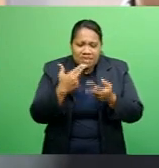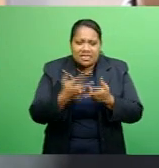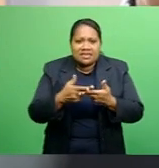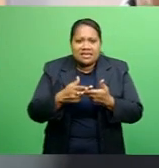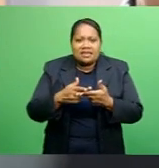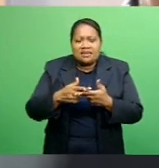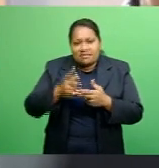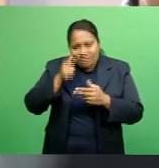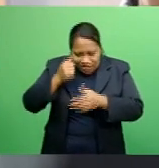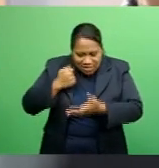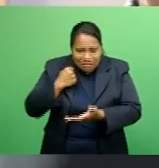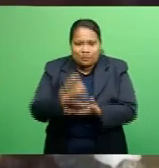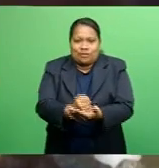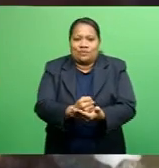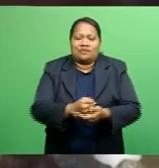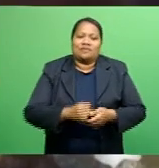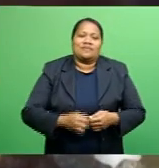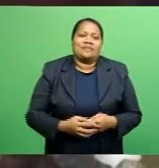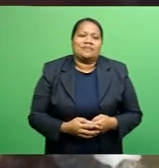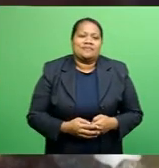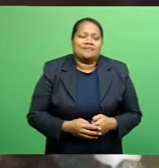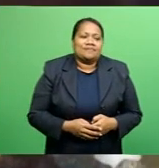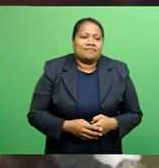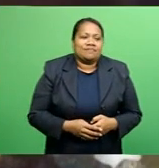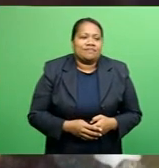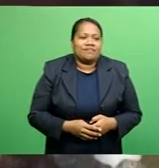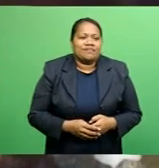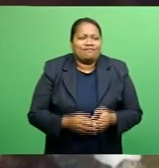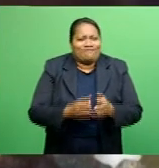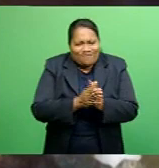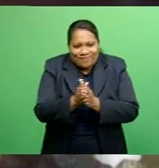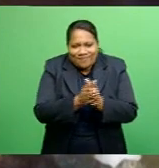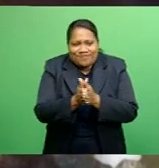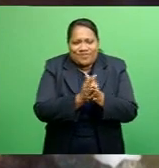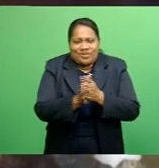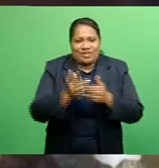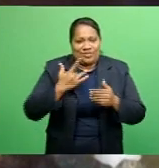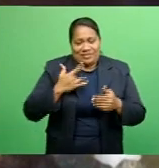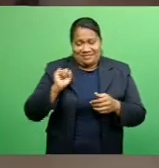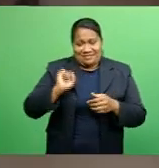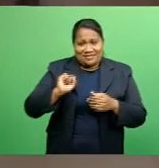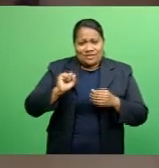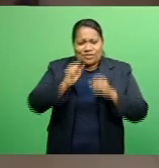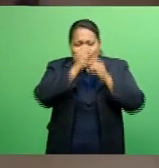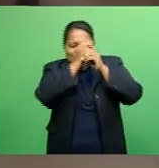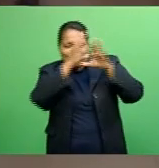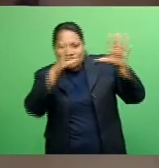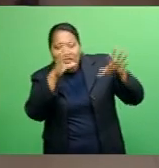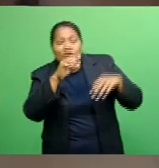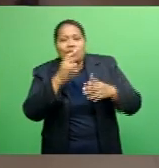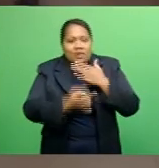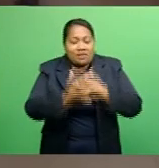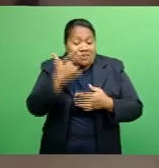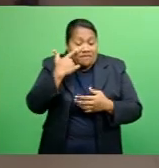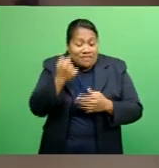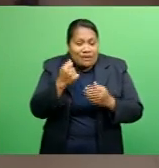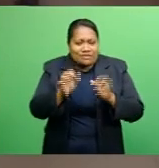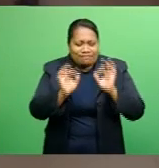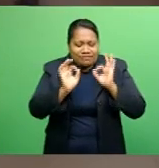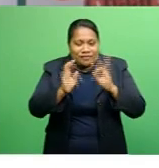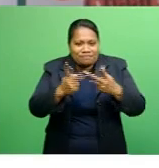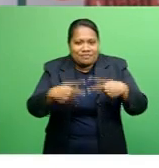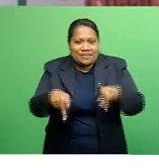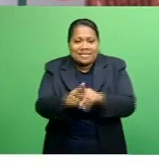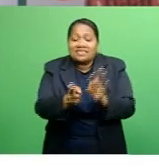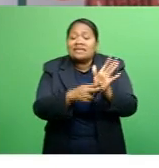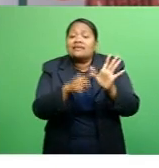faith in Supreme God, Kabir. Determined to live his dream, he finally found this perfect location in Namaka and opened